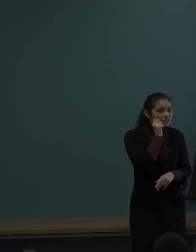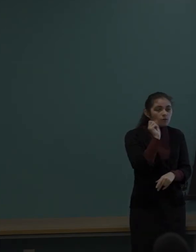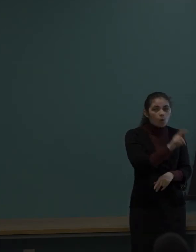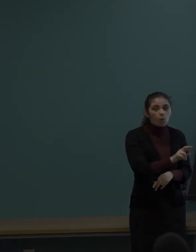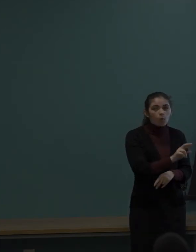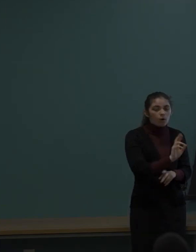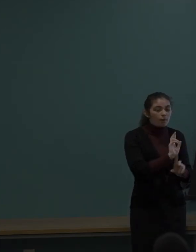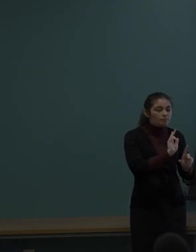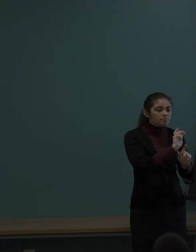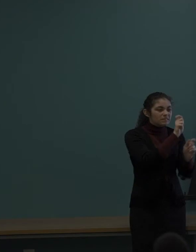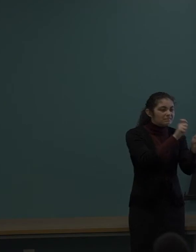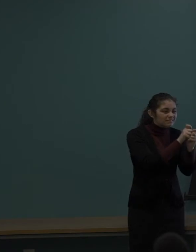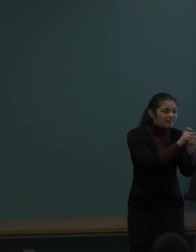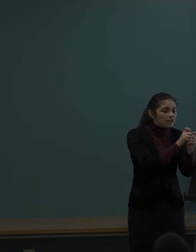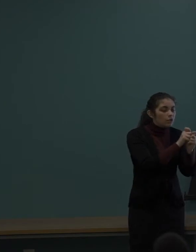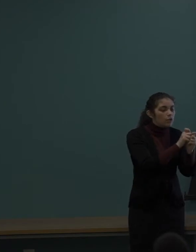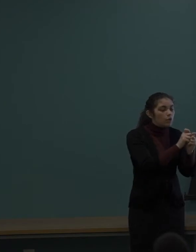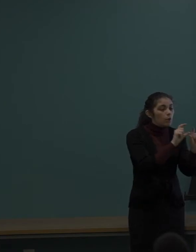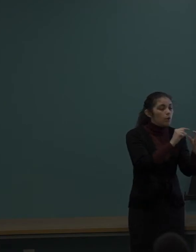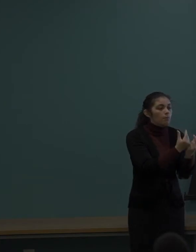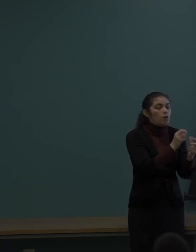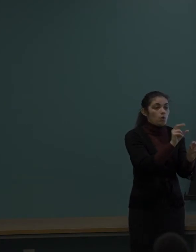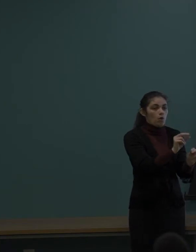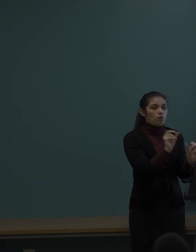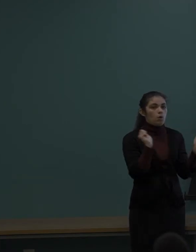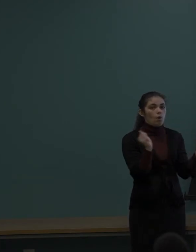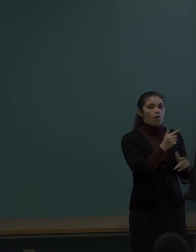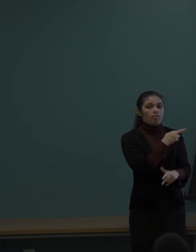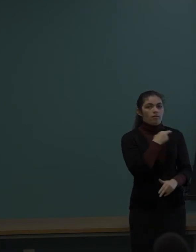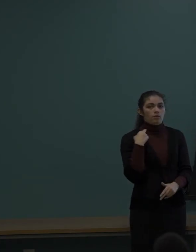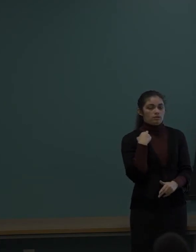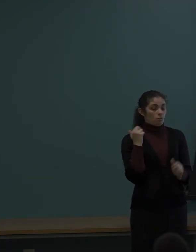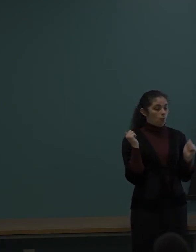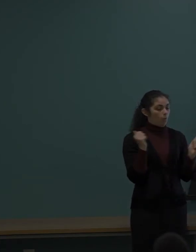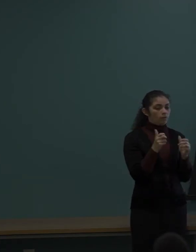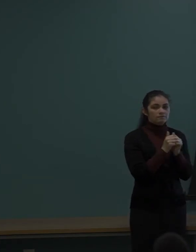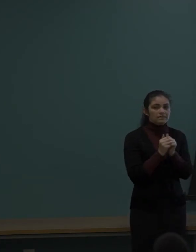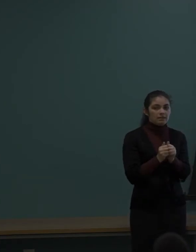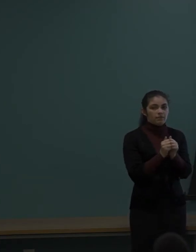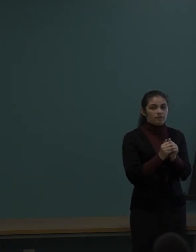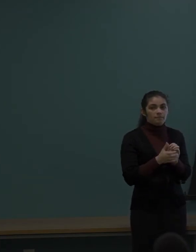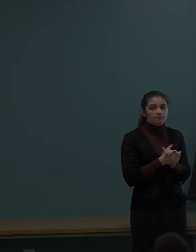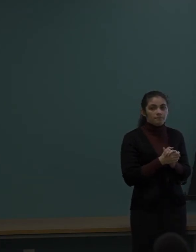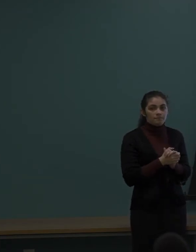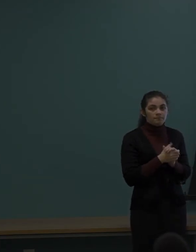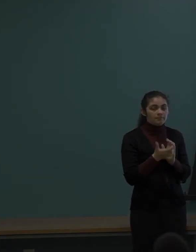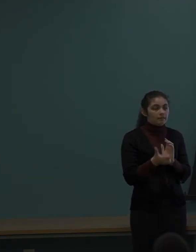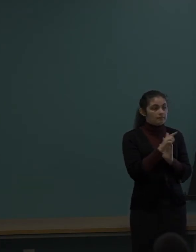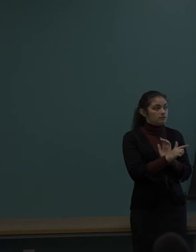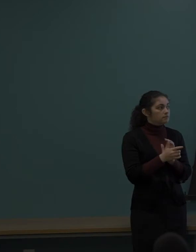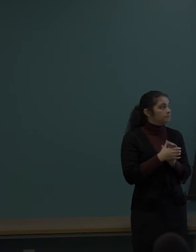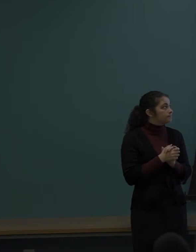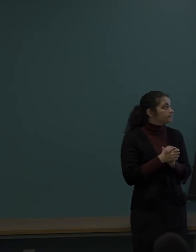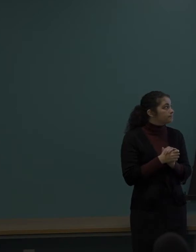any particular group. We are all at risk, and we are all in this together. Kevin, I'll take the next slide.